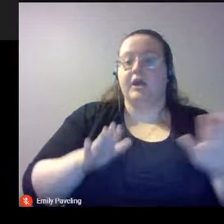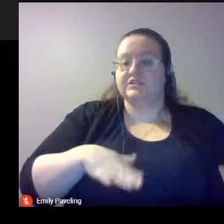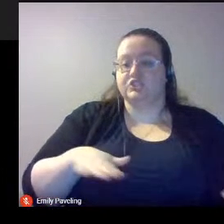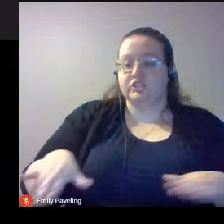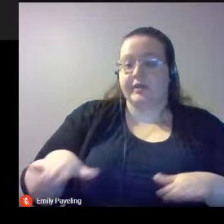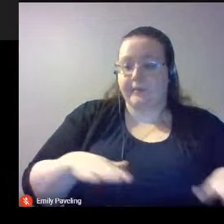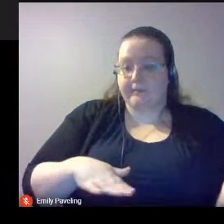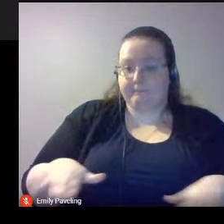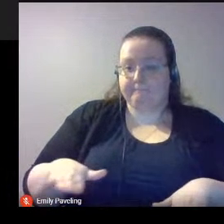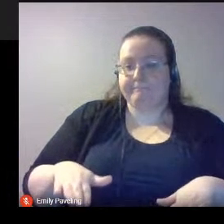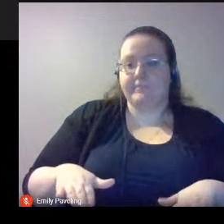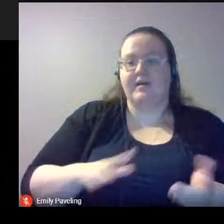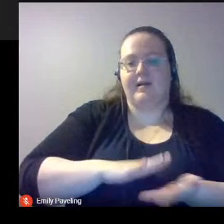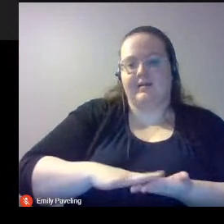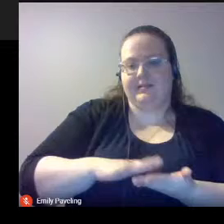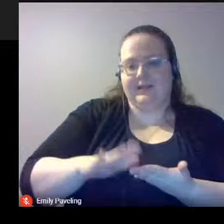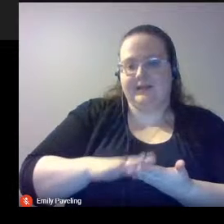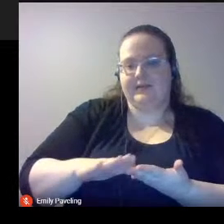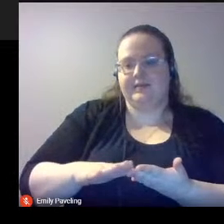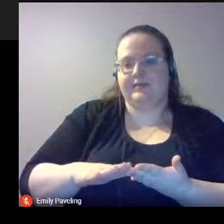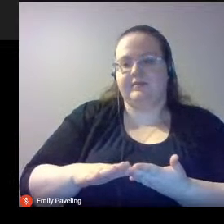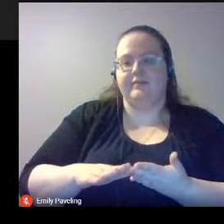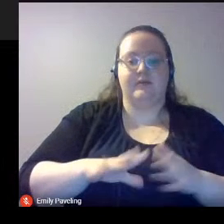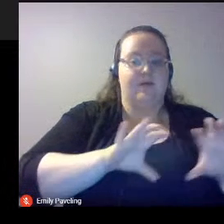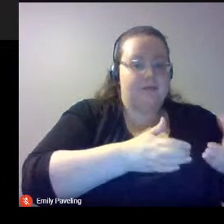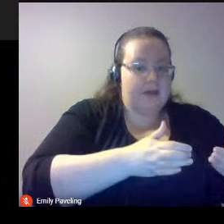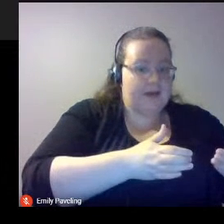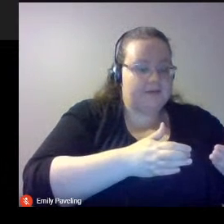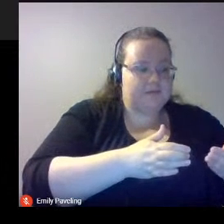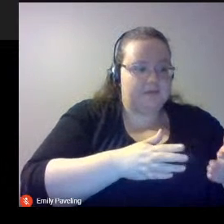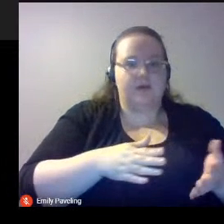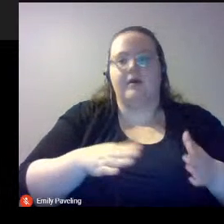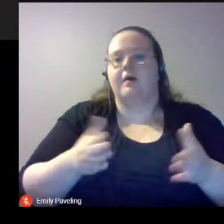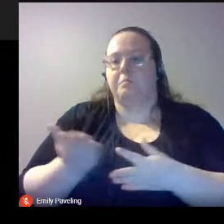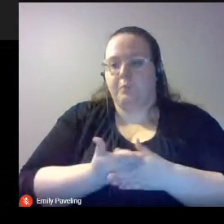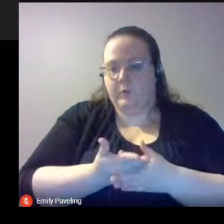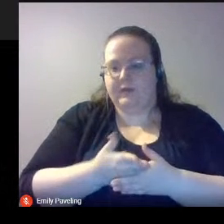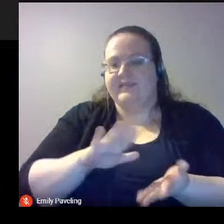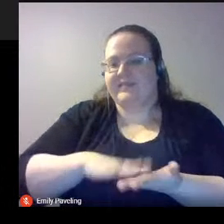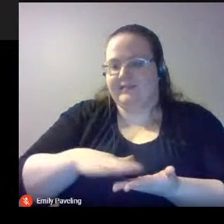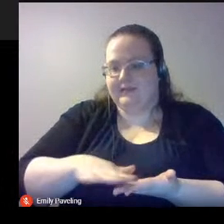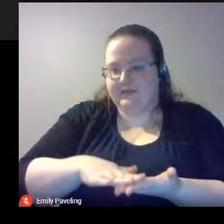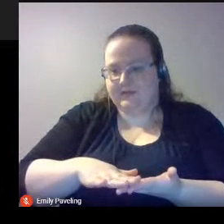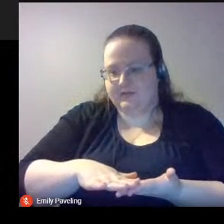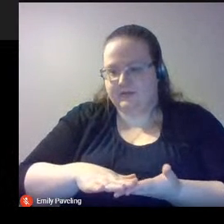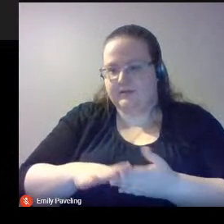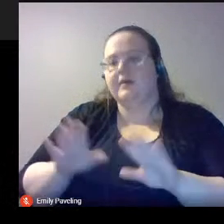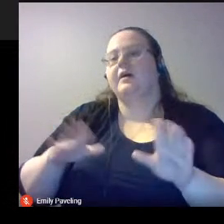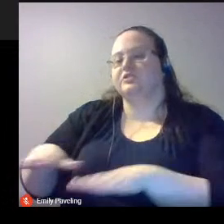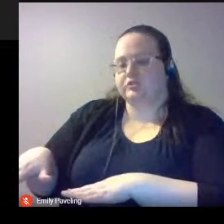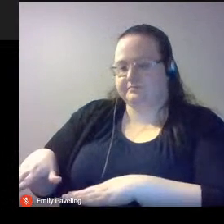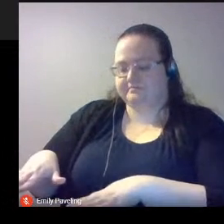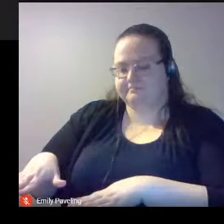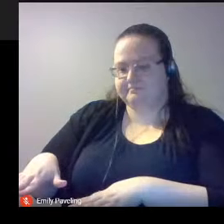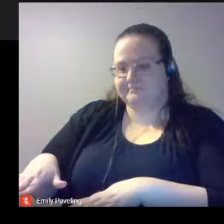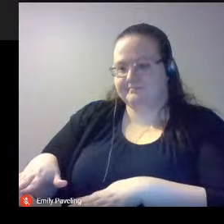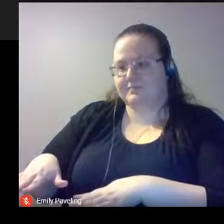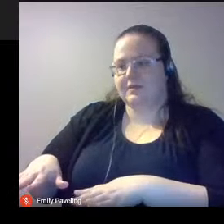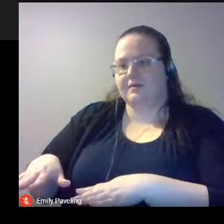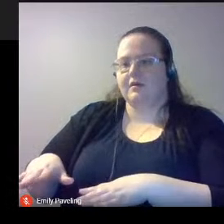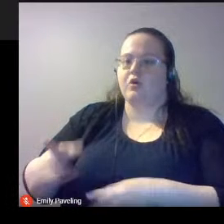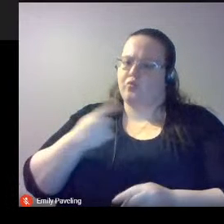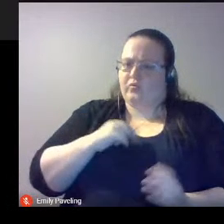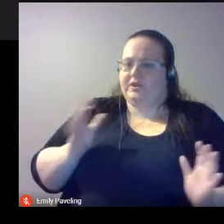in between different cohorts using that space. Although we will encourage outdoor gym class whenever possible as weather